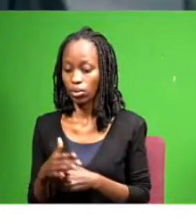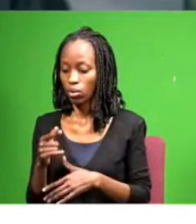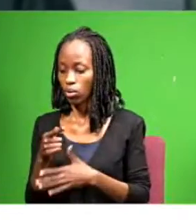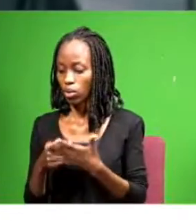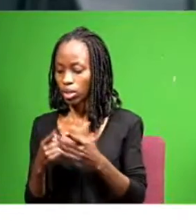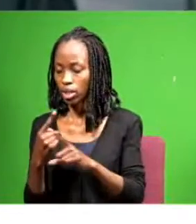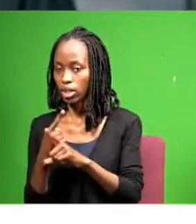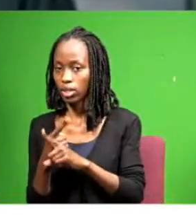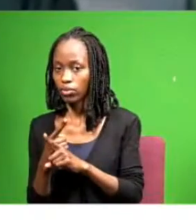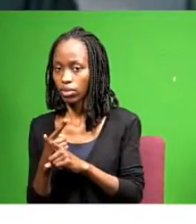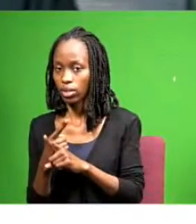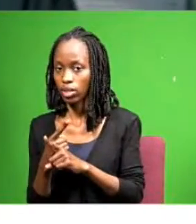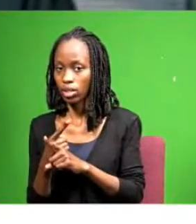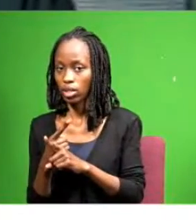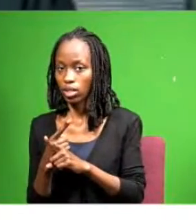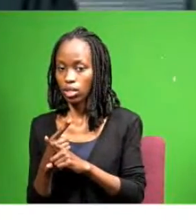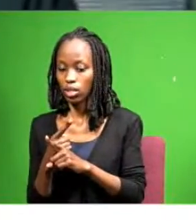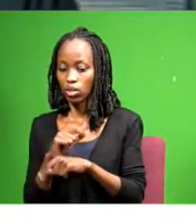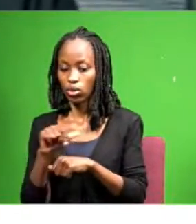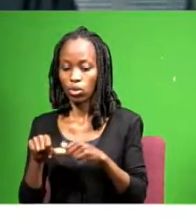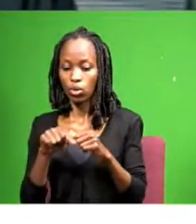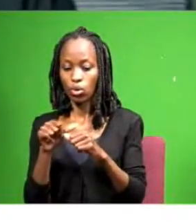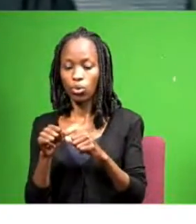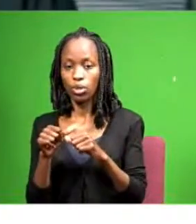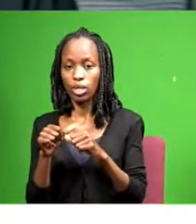different is actually the presentations.